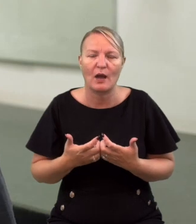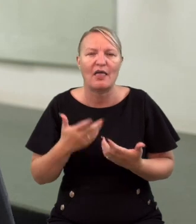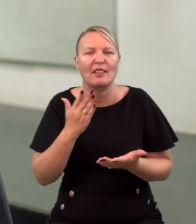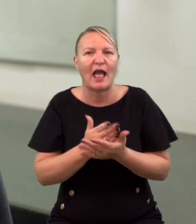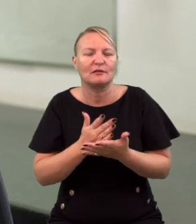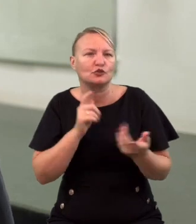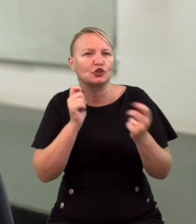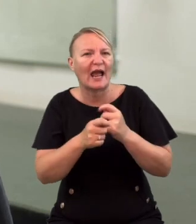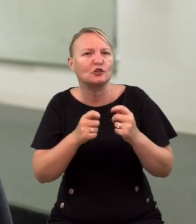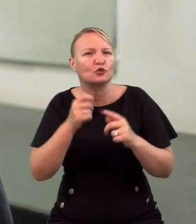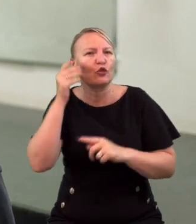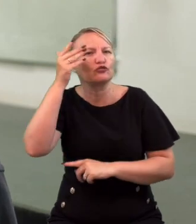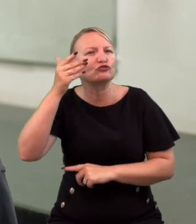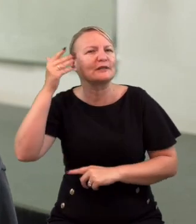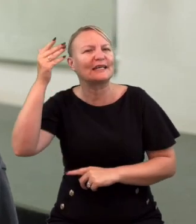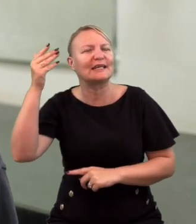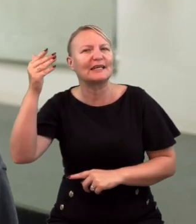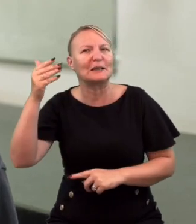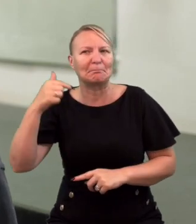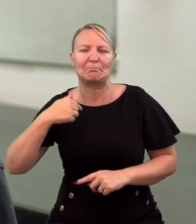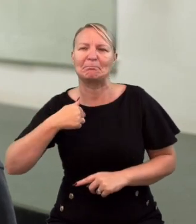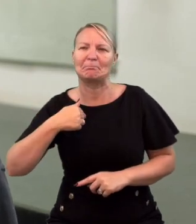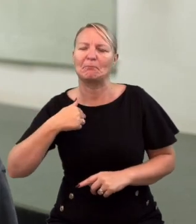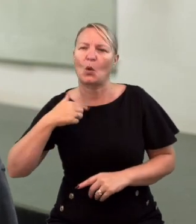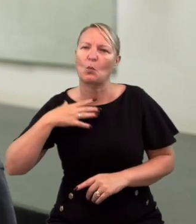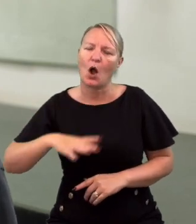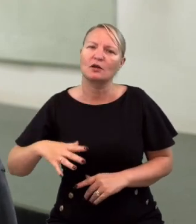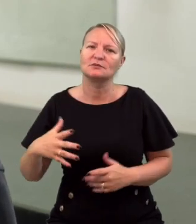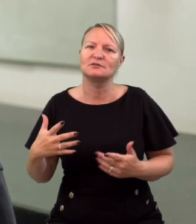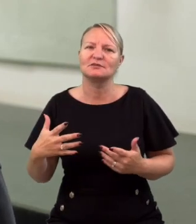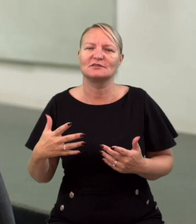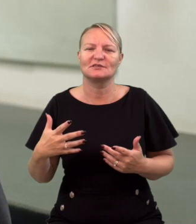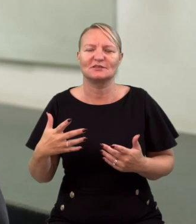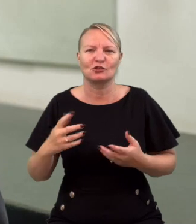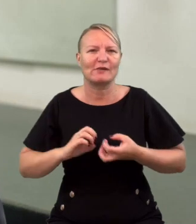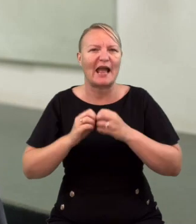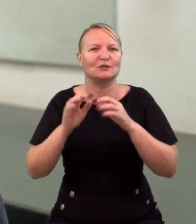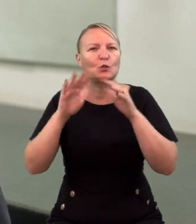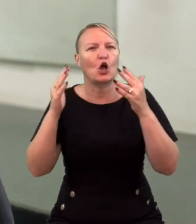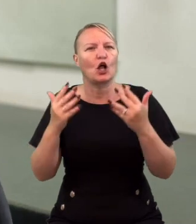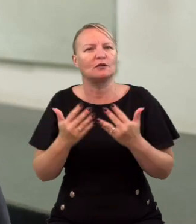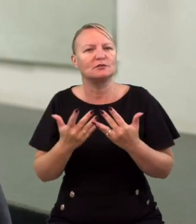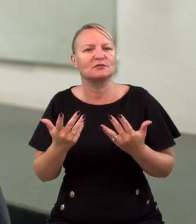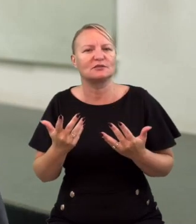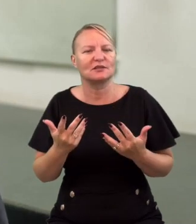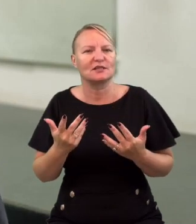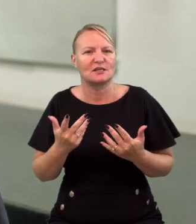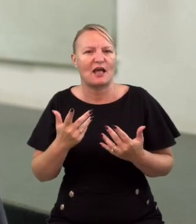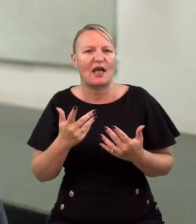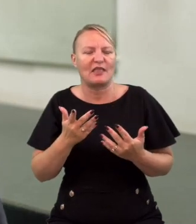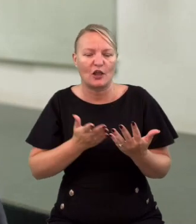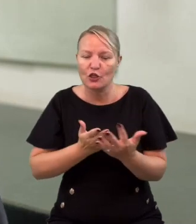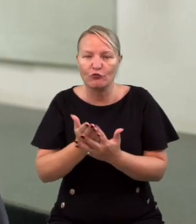it's what he dreams of. And I feel like as the play goes on and as the story develops,